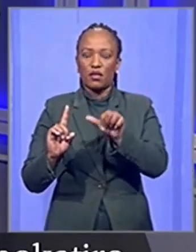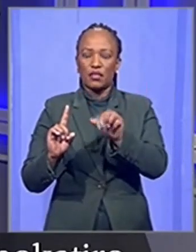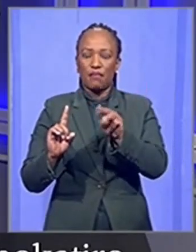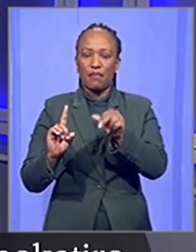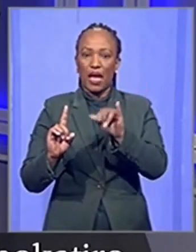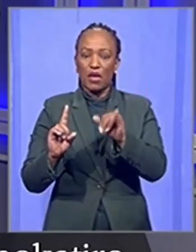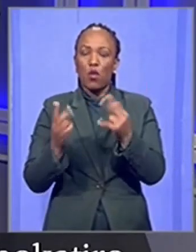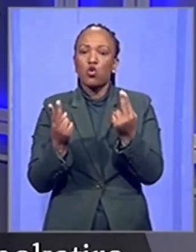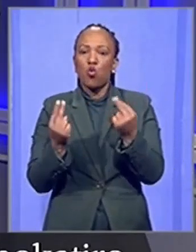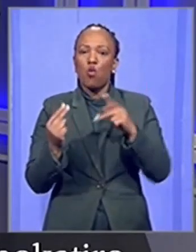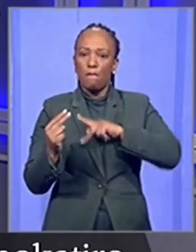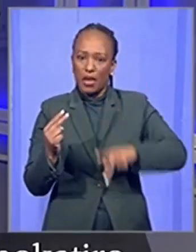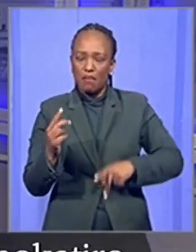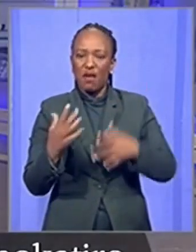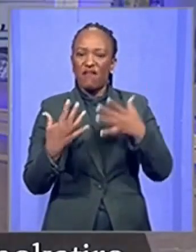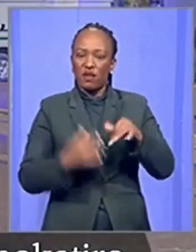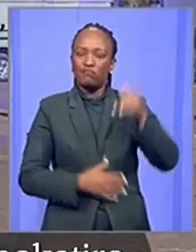lefoko.